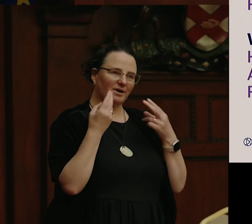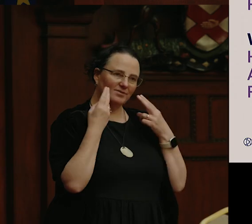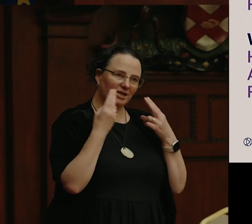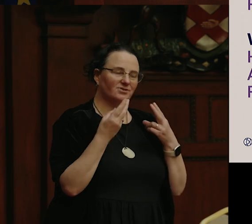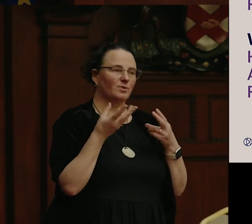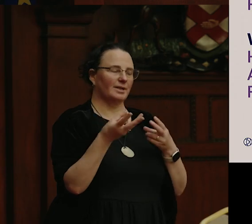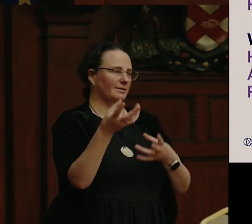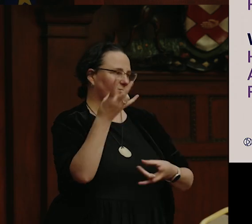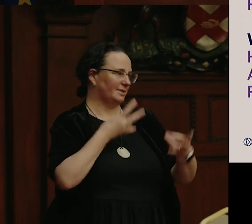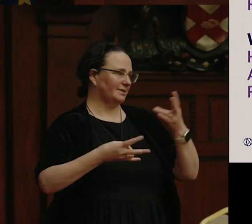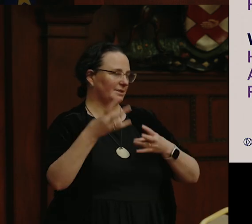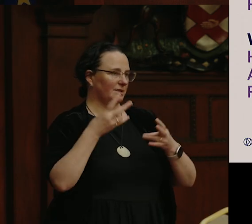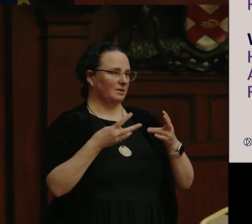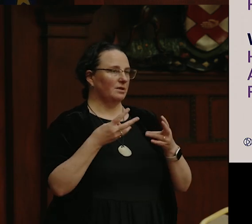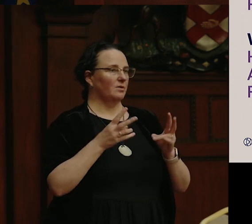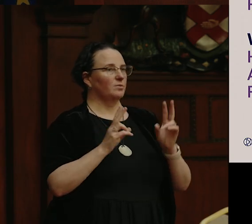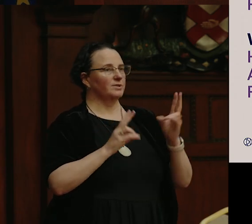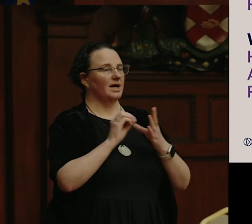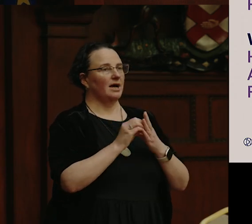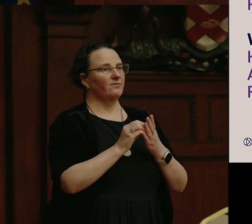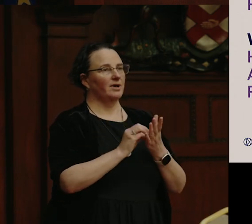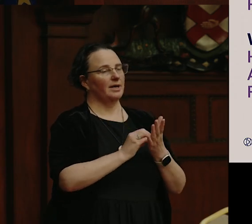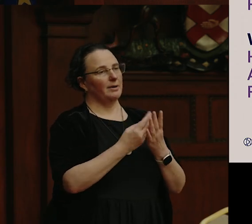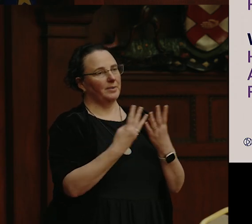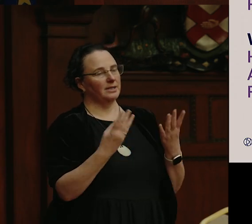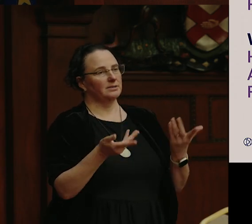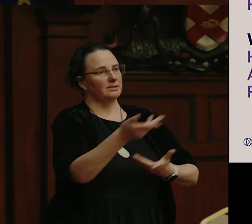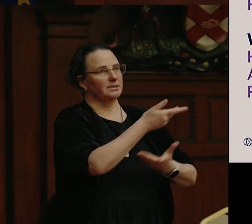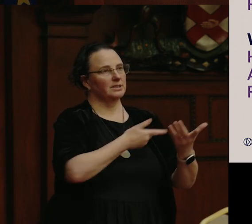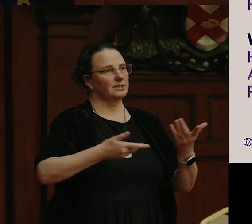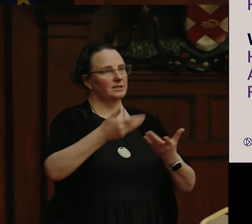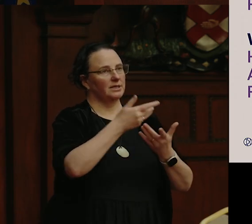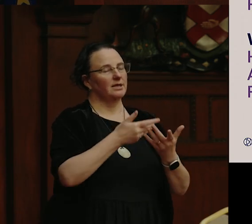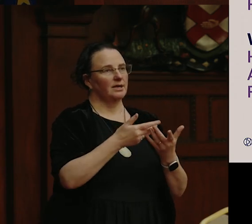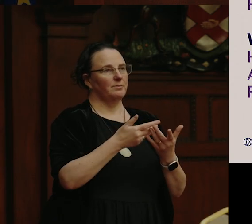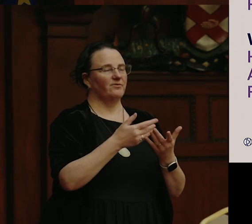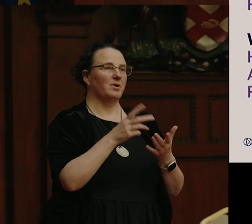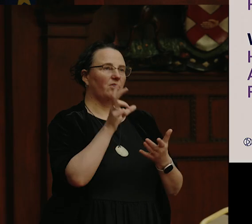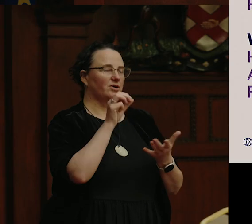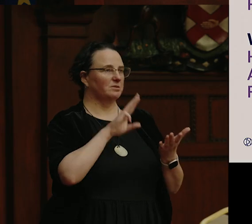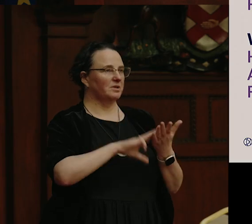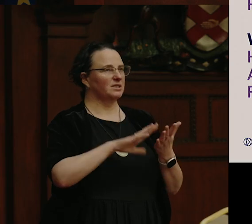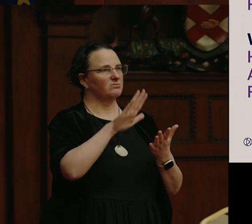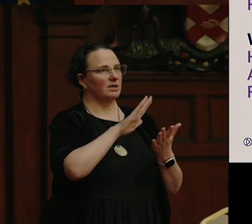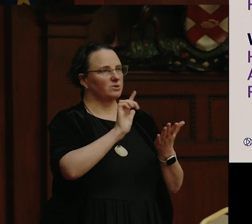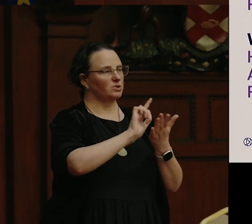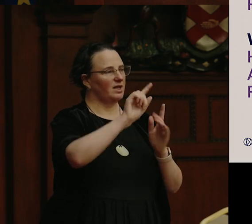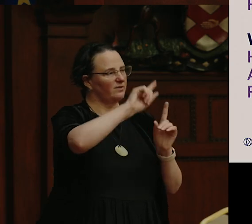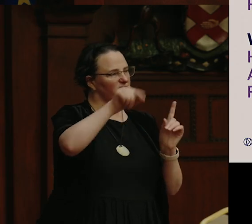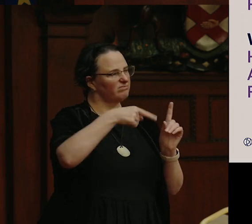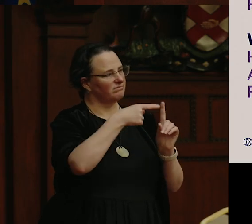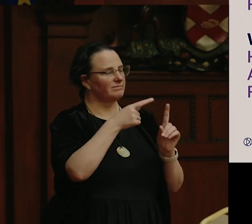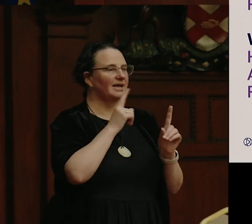things. We are scheduled to have a panel discussion at 25 to 12 for kind of half an hour or so, and I think that's probably where